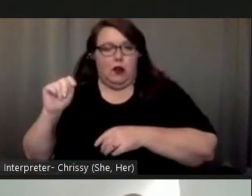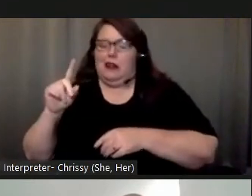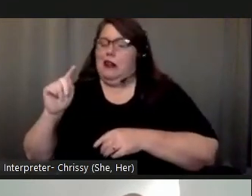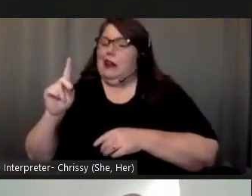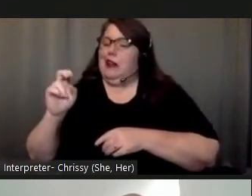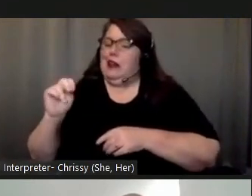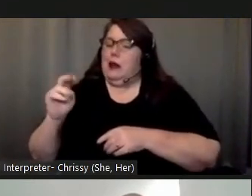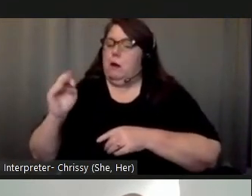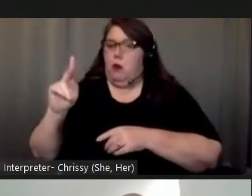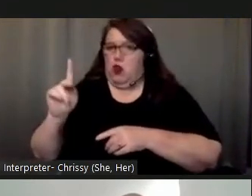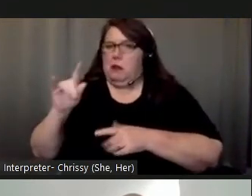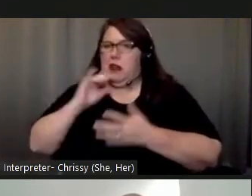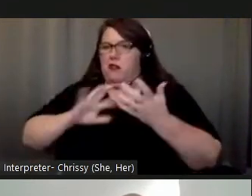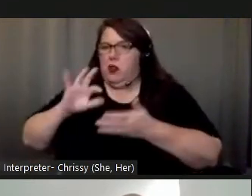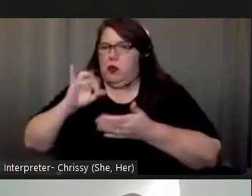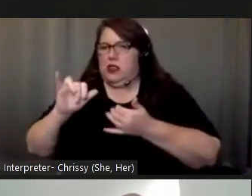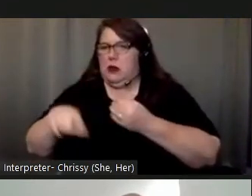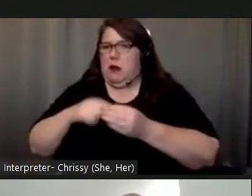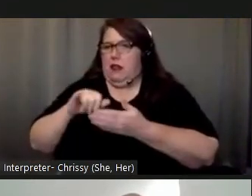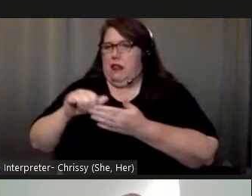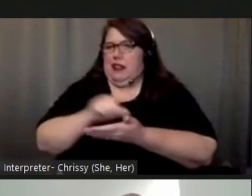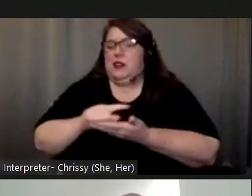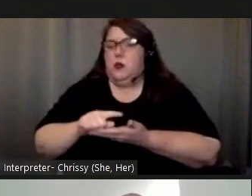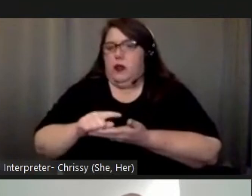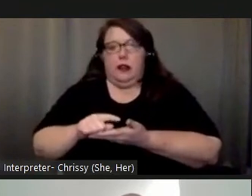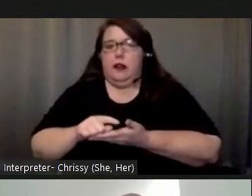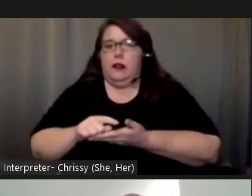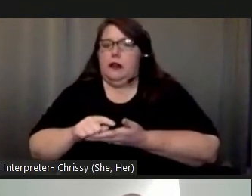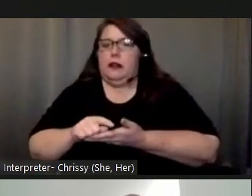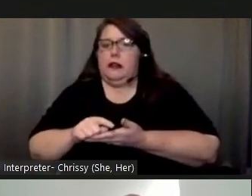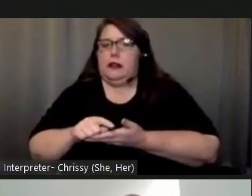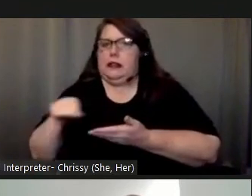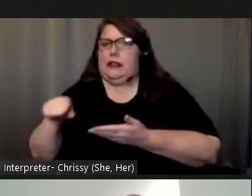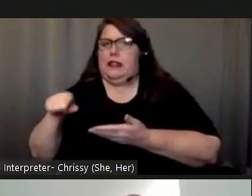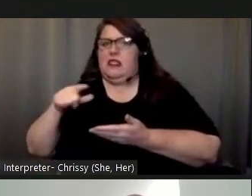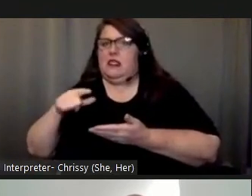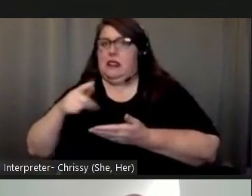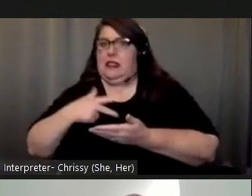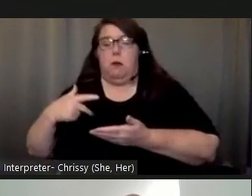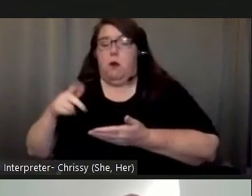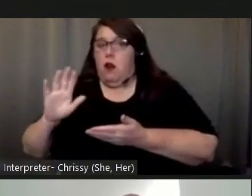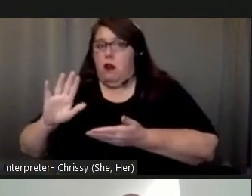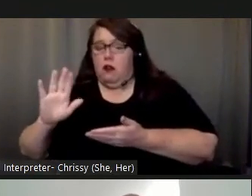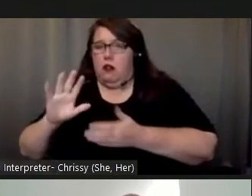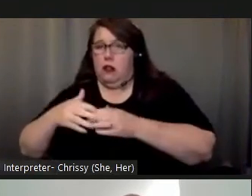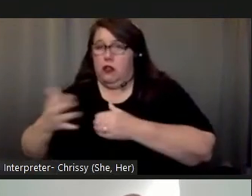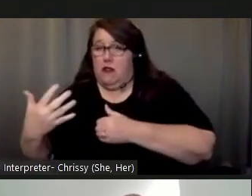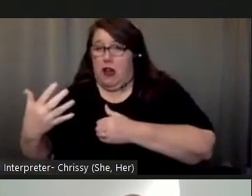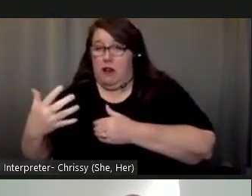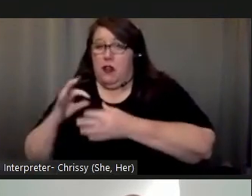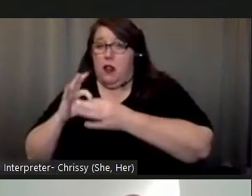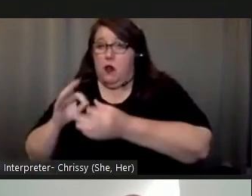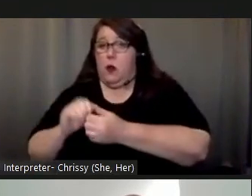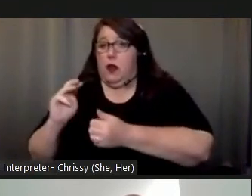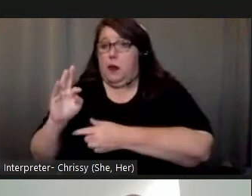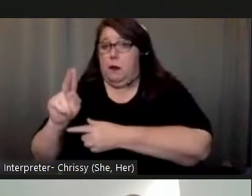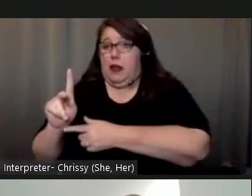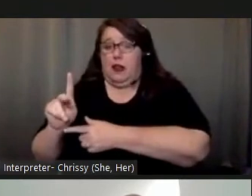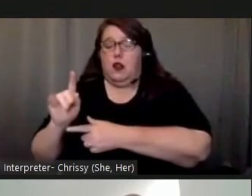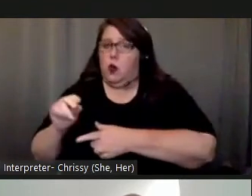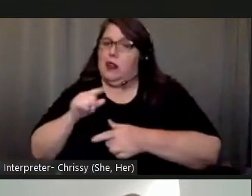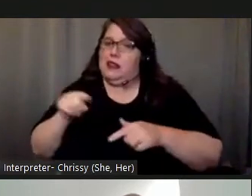this week. So I want to specify that this is not the Denmark cluster 5 variant that's been associated with mink. This is the same variant